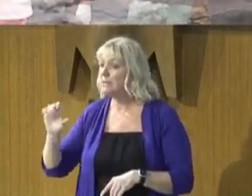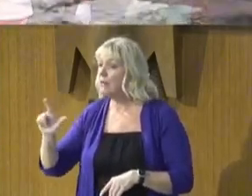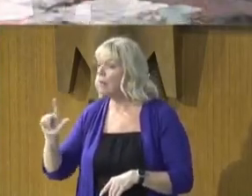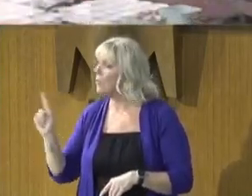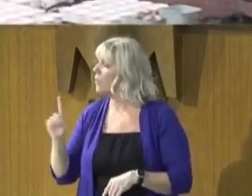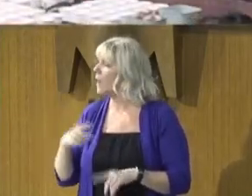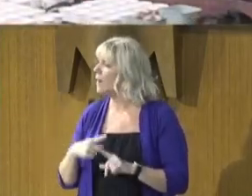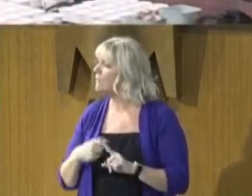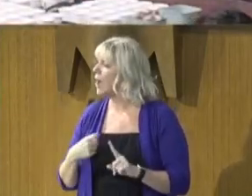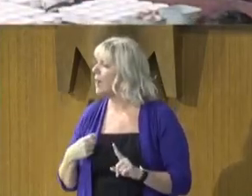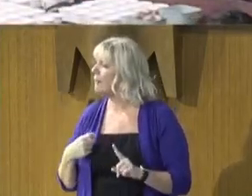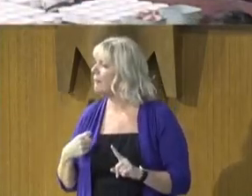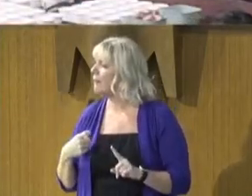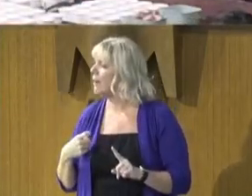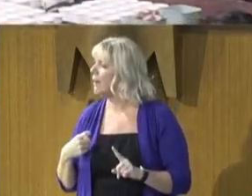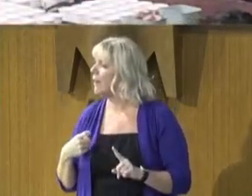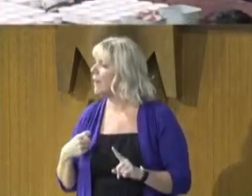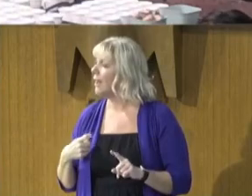from?